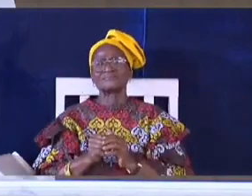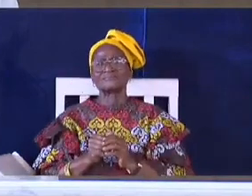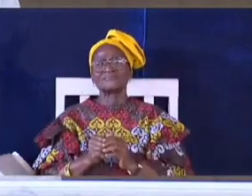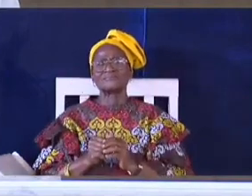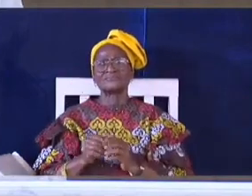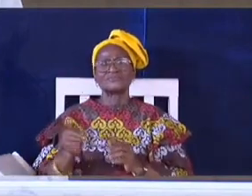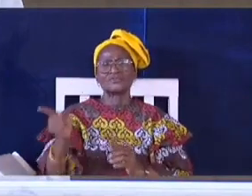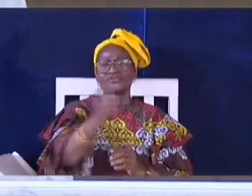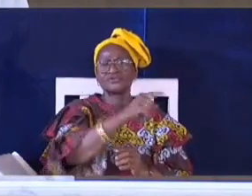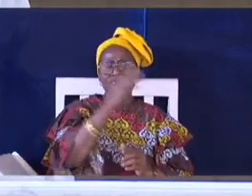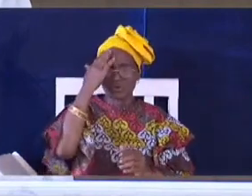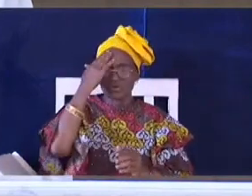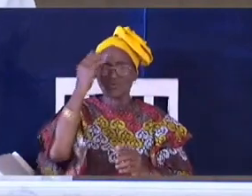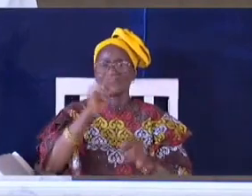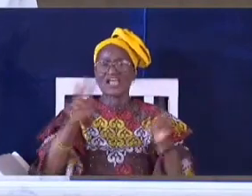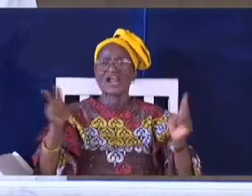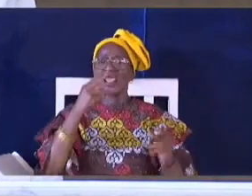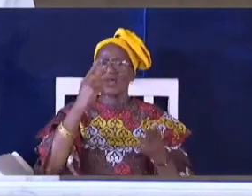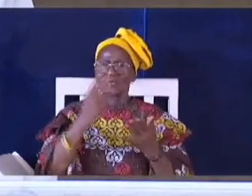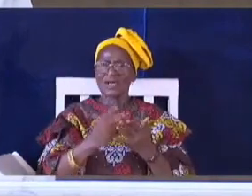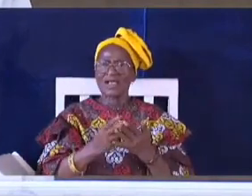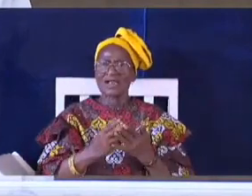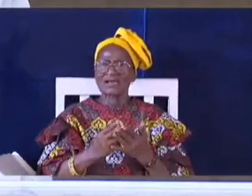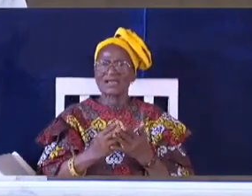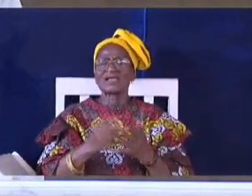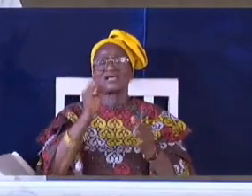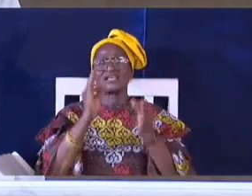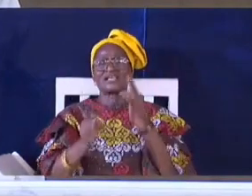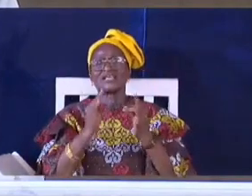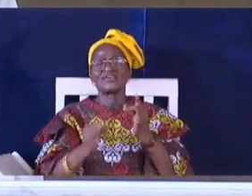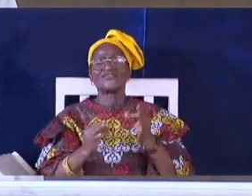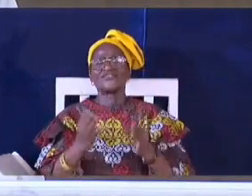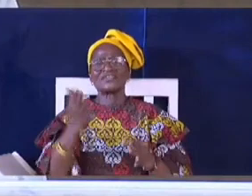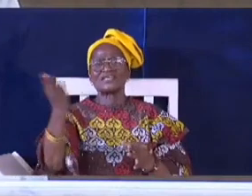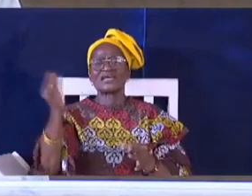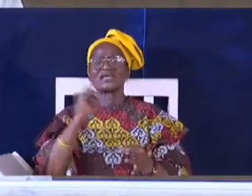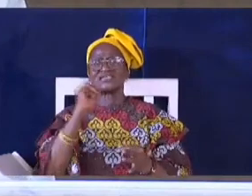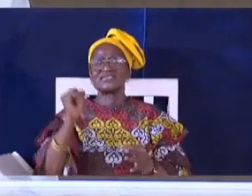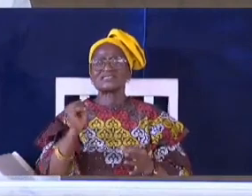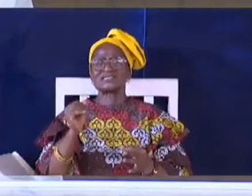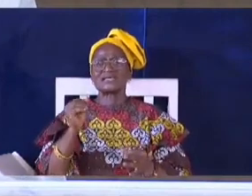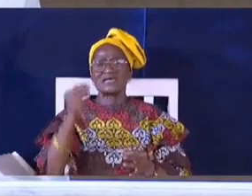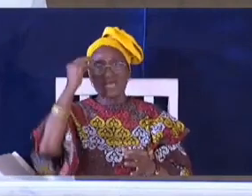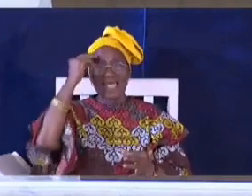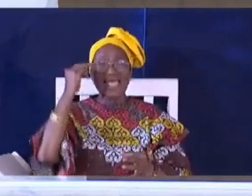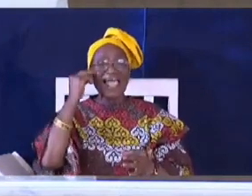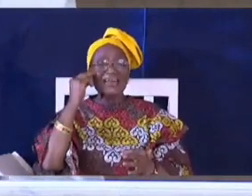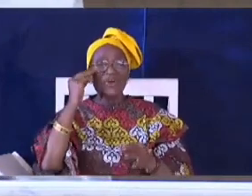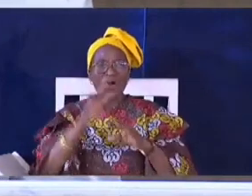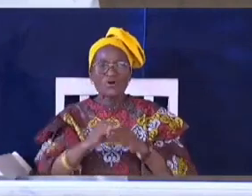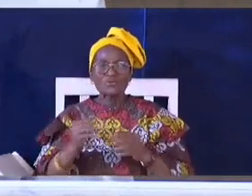Now you know very well that if there is such a head on collision,